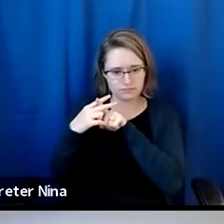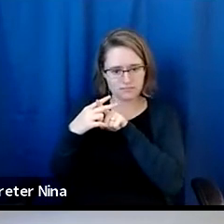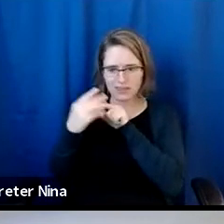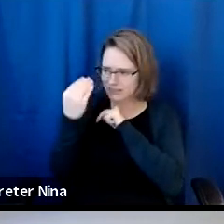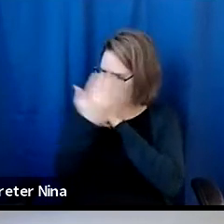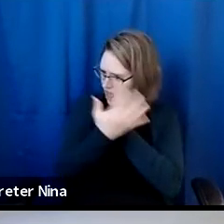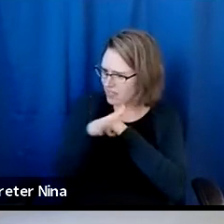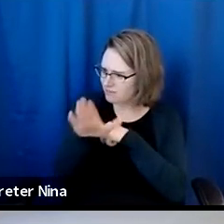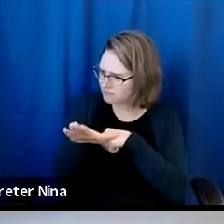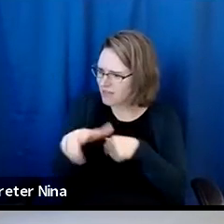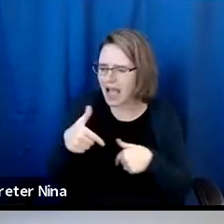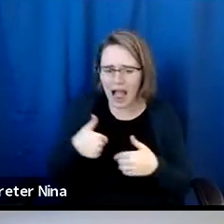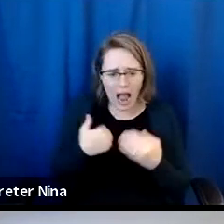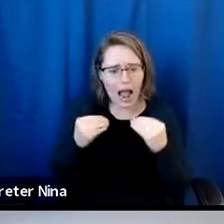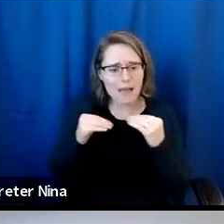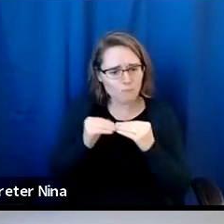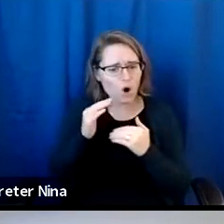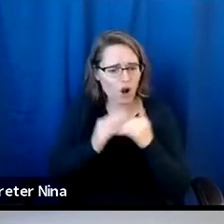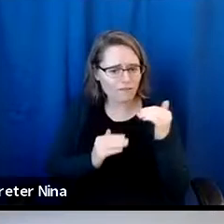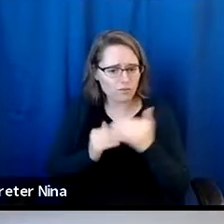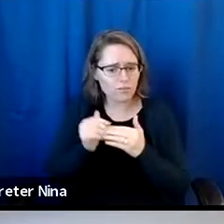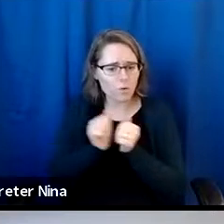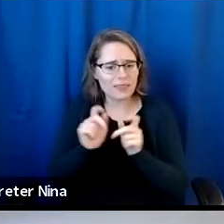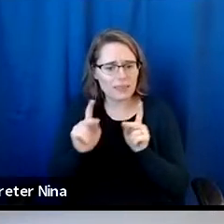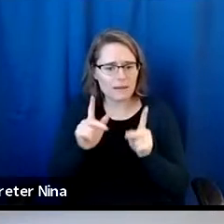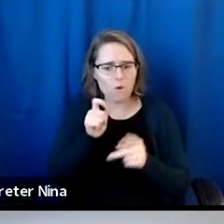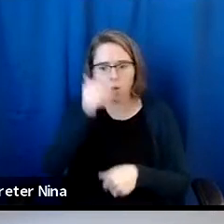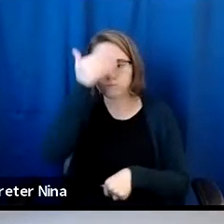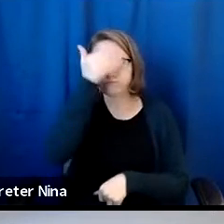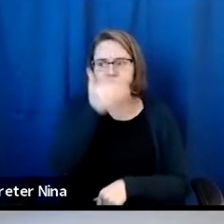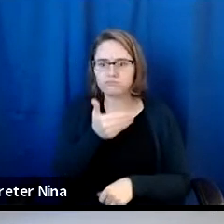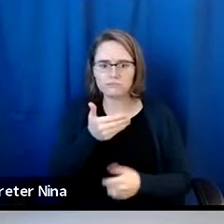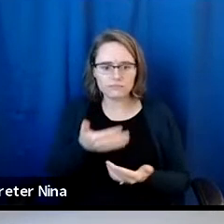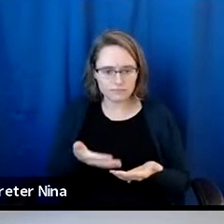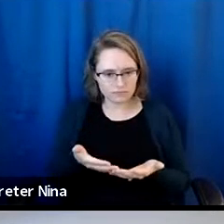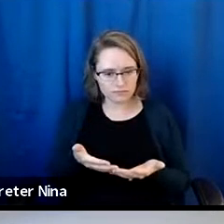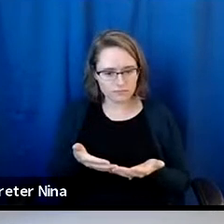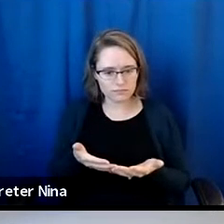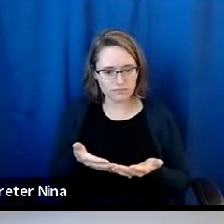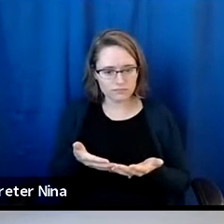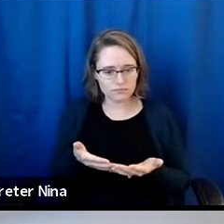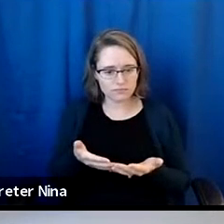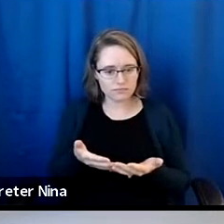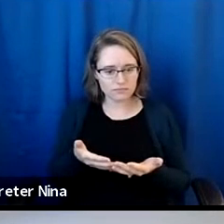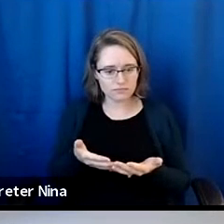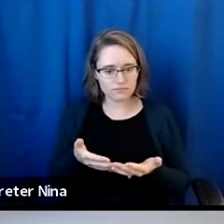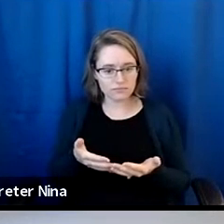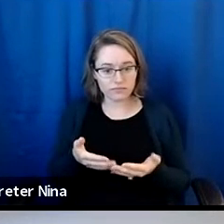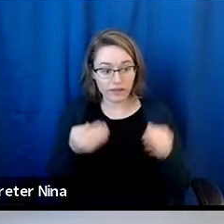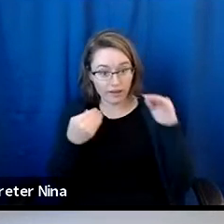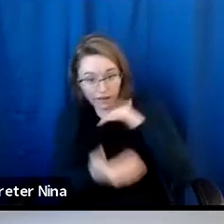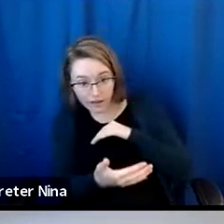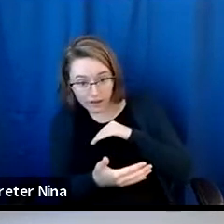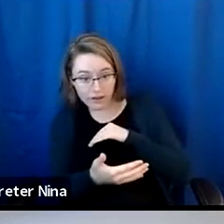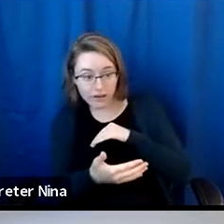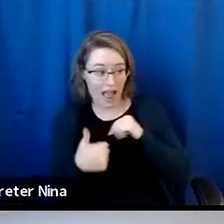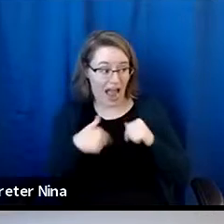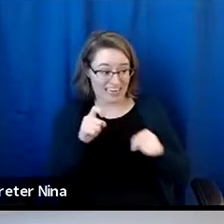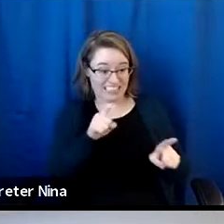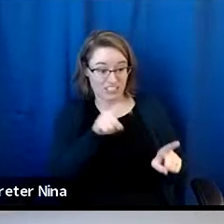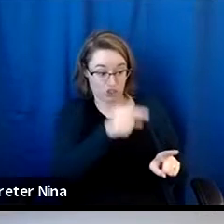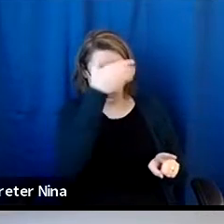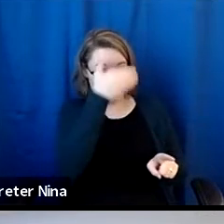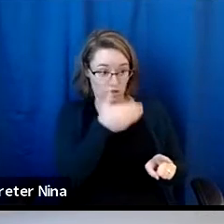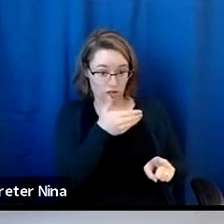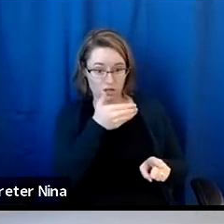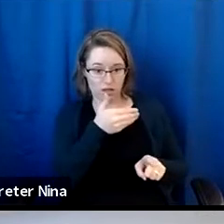say, I am more comfortable with people who are less emotionally expressive. So I'm signaling to you that that's who I need you to be